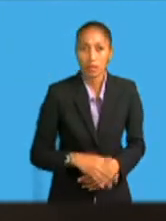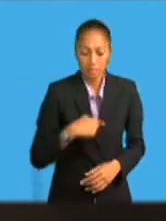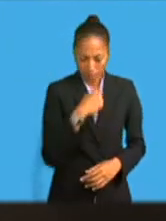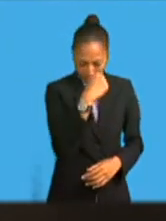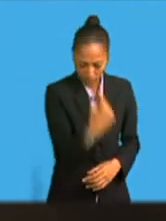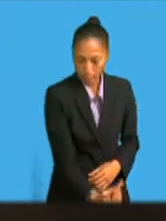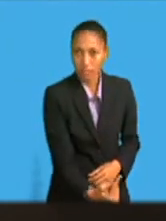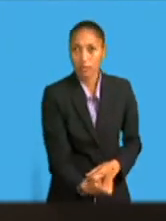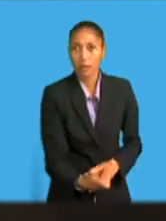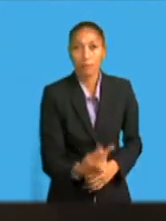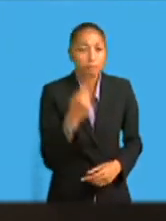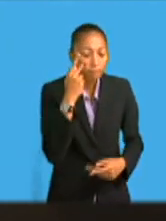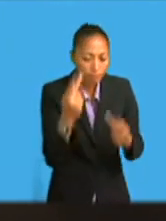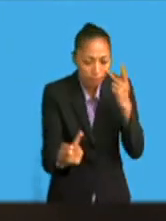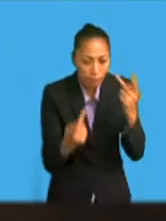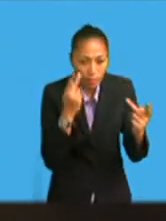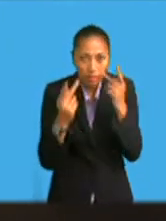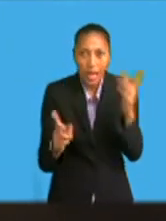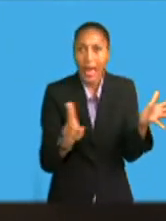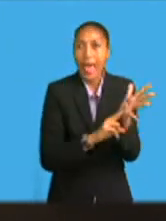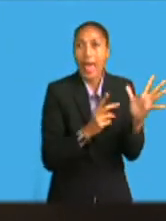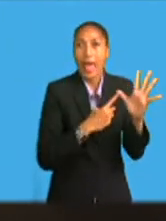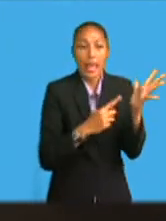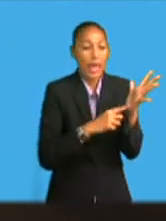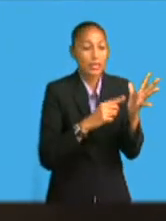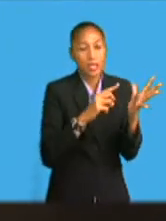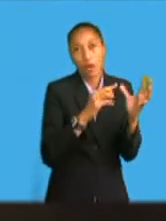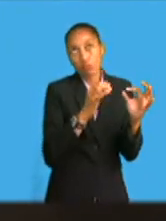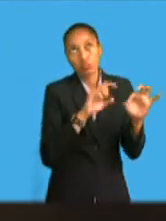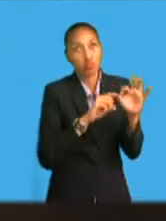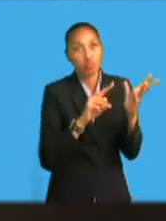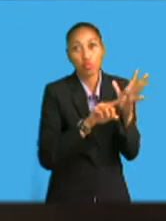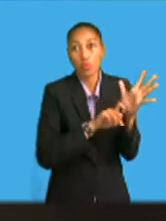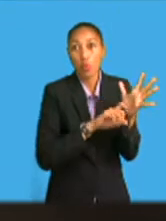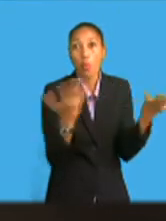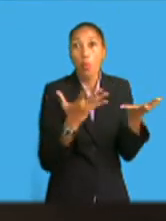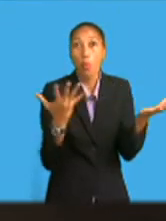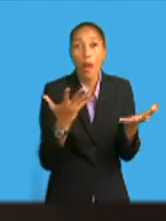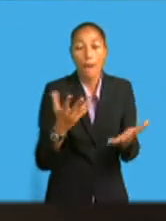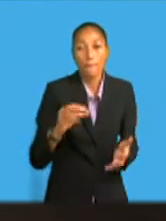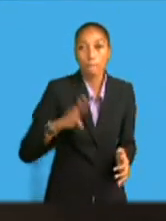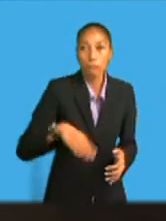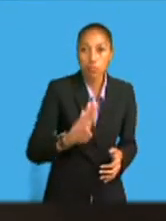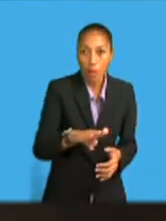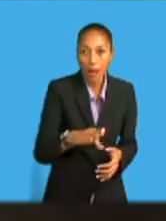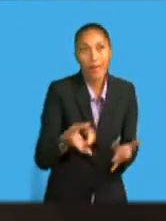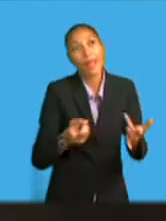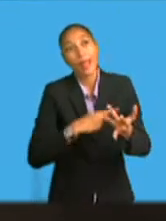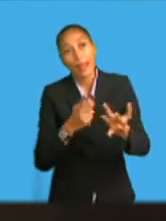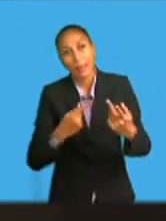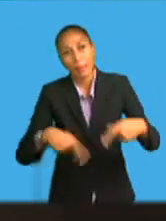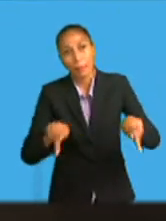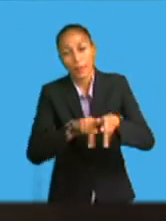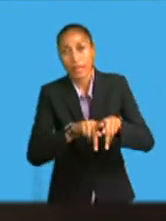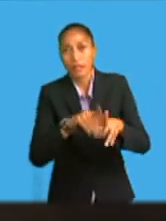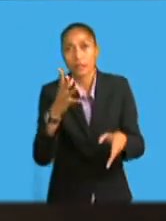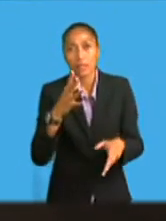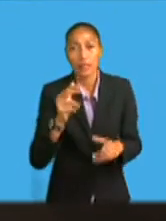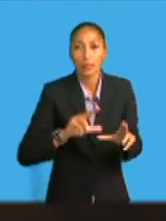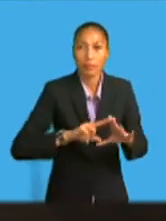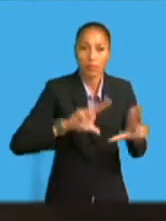personally visited Nakanrungu in Boa, Wesinrua in Mabuata, and